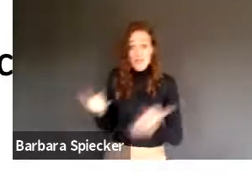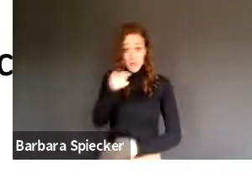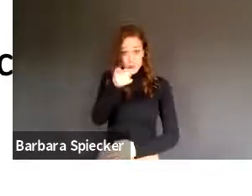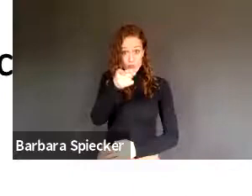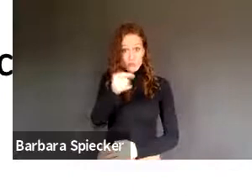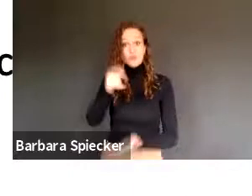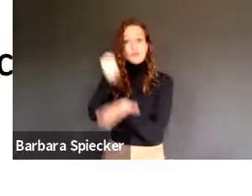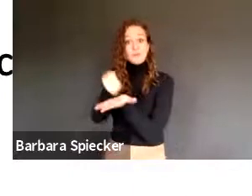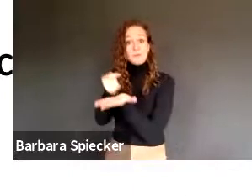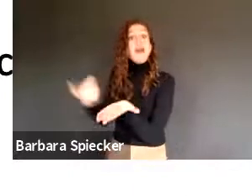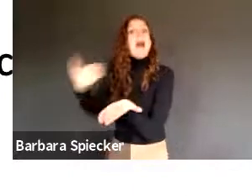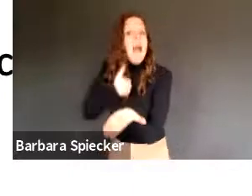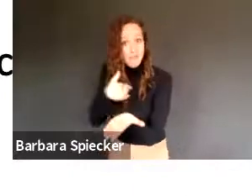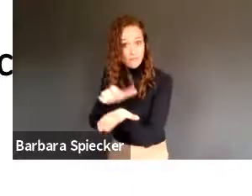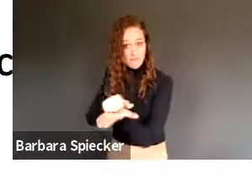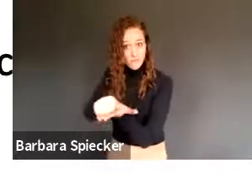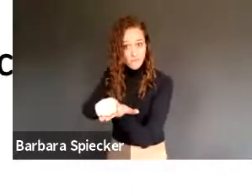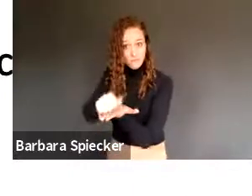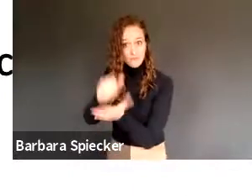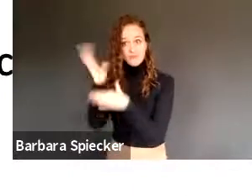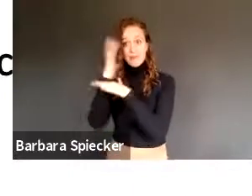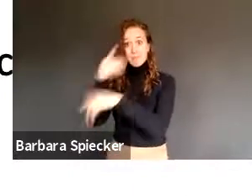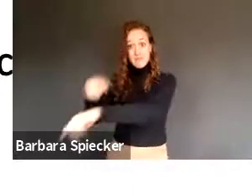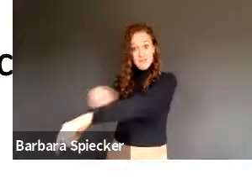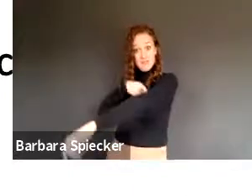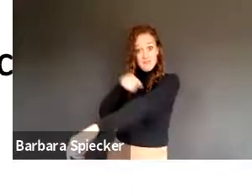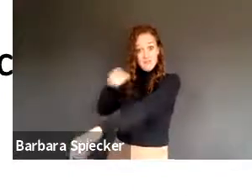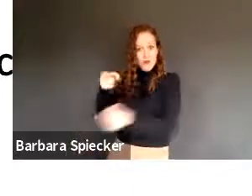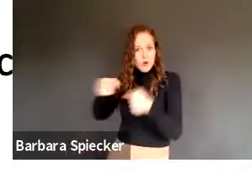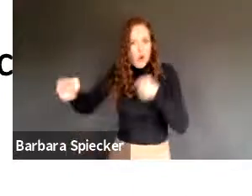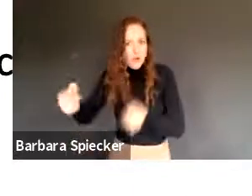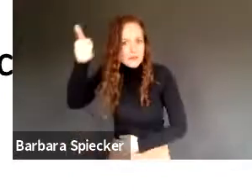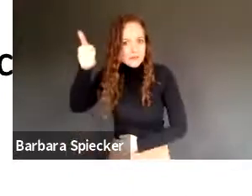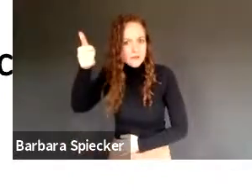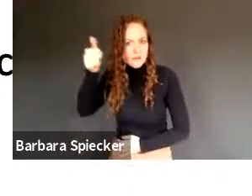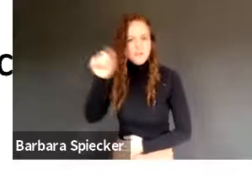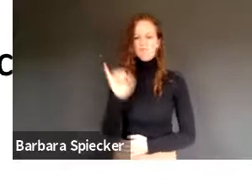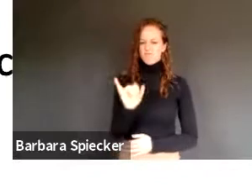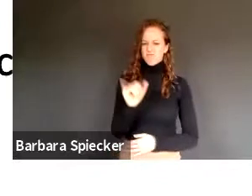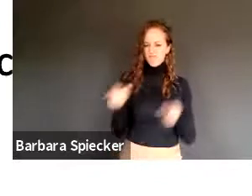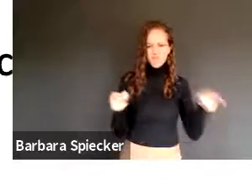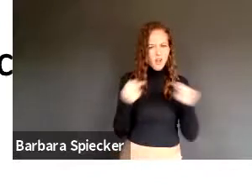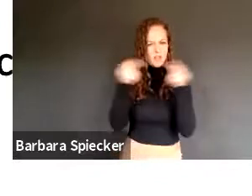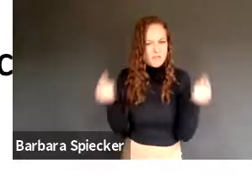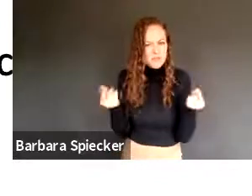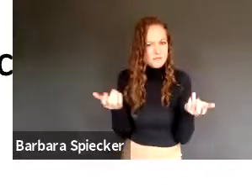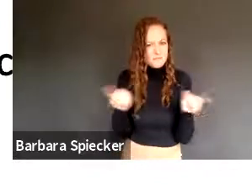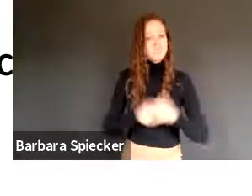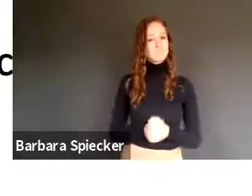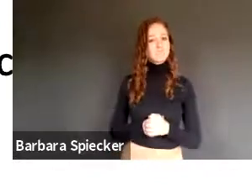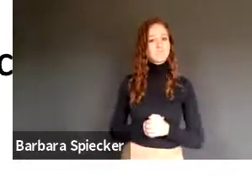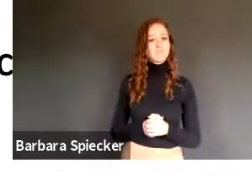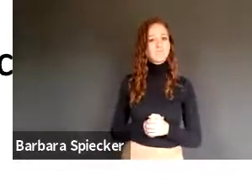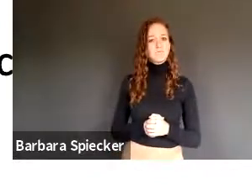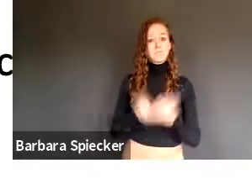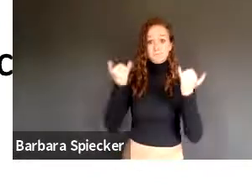Well, conversely, at that same location, when it came to kelp length, shown here, kelp length was found to be greater in treatments with